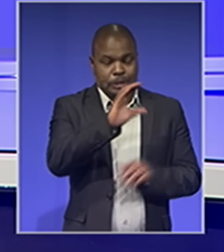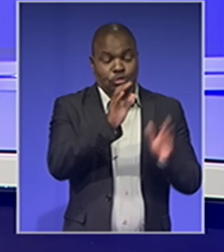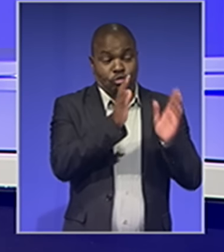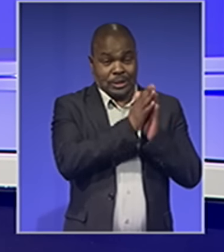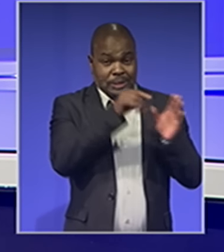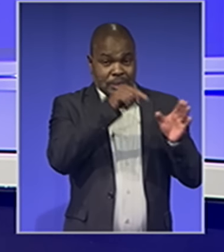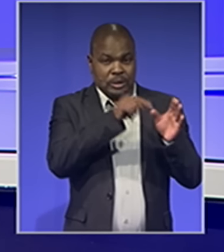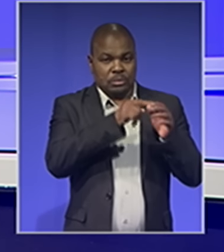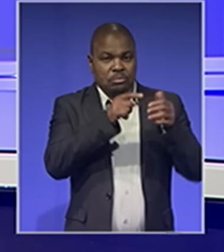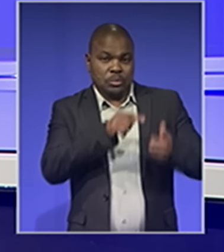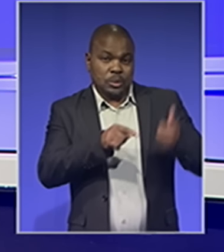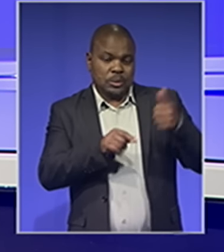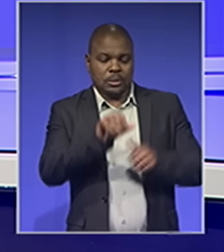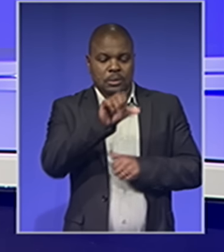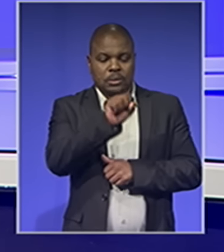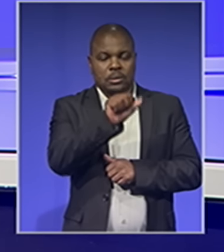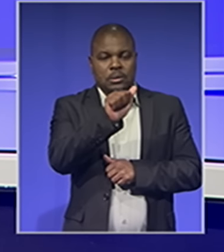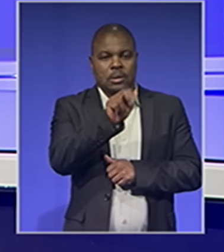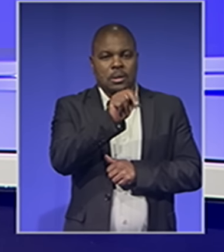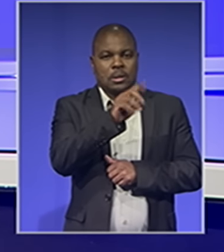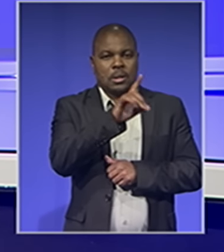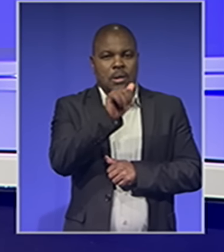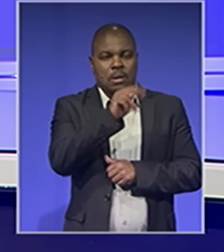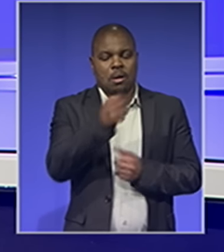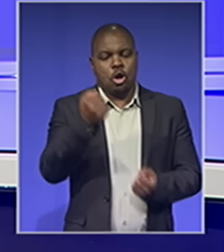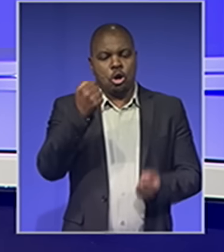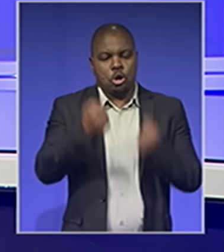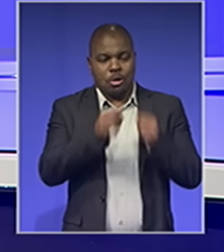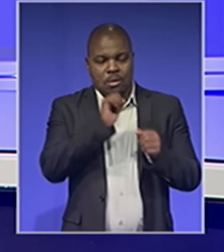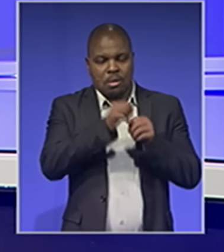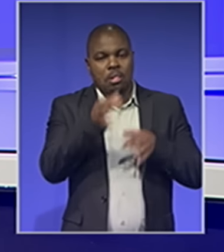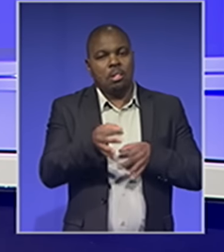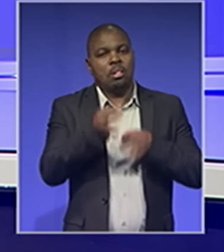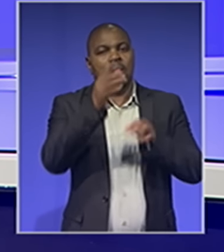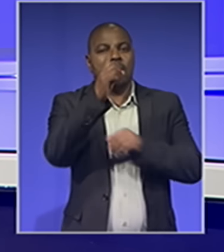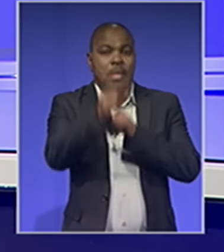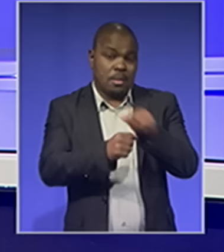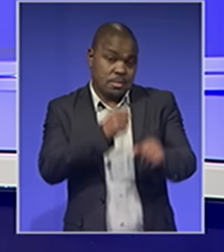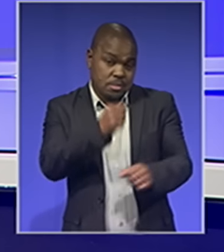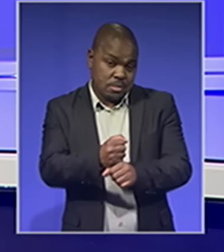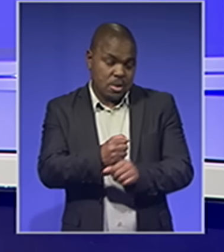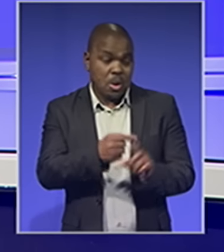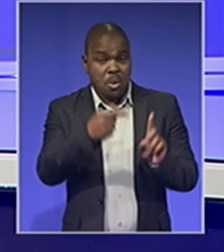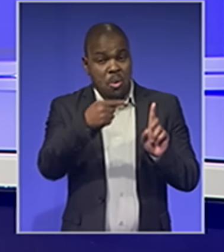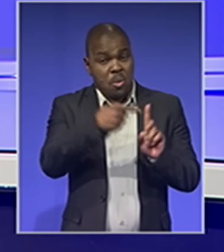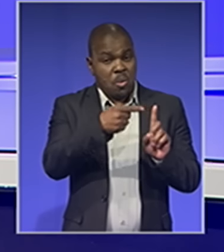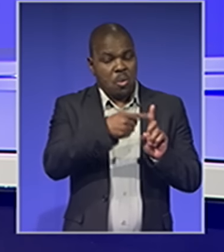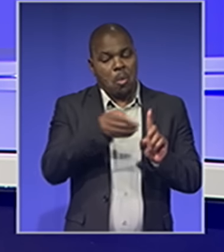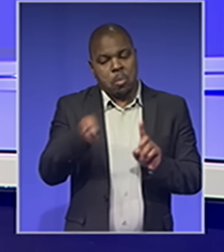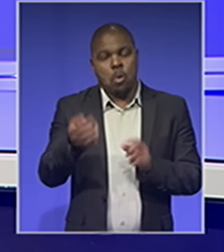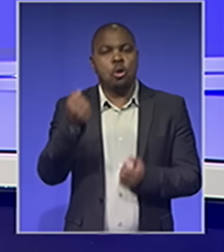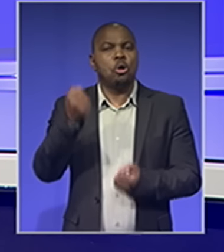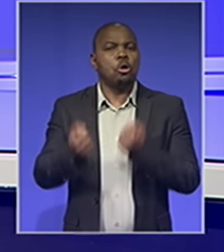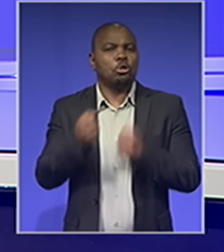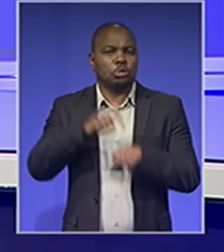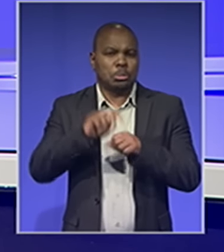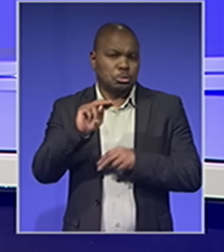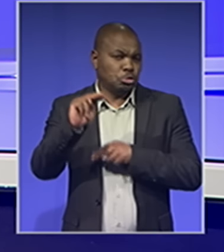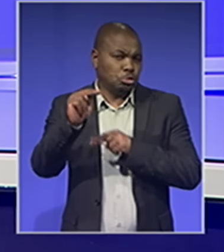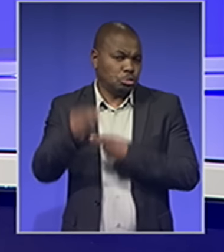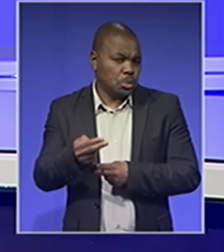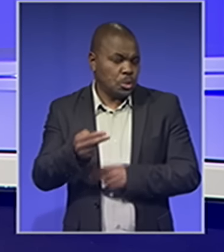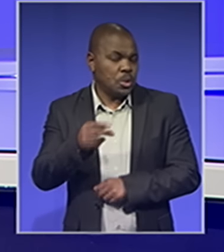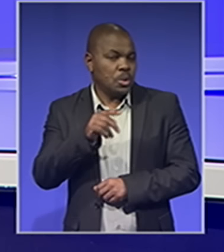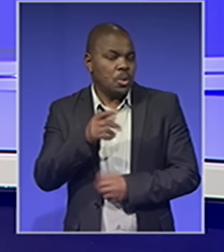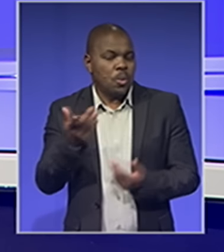IPHC Michael Sandlana e buseditswe morago go fitlha ka mopitlwe ngwaga o tlang. Sandlana o ne a tlhageletse ka boripana kwa